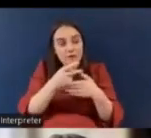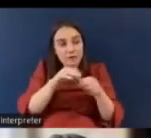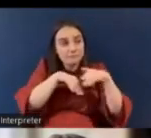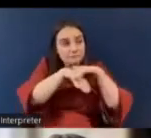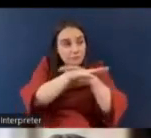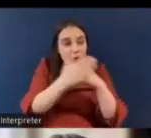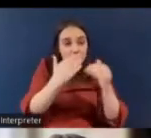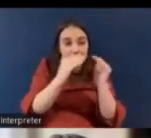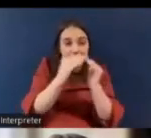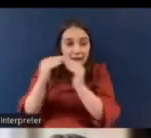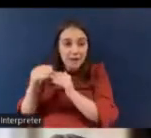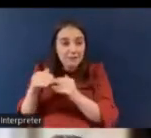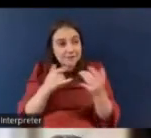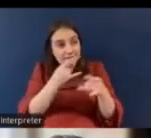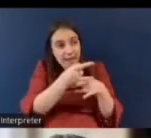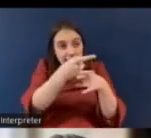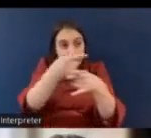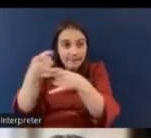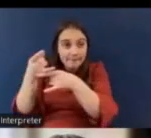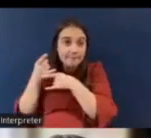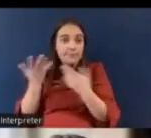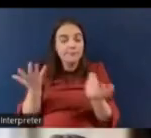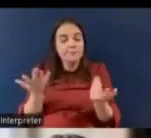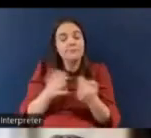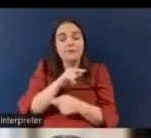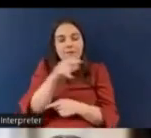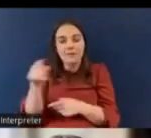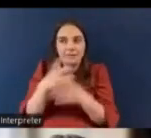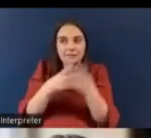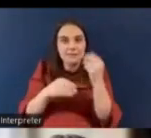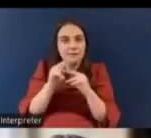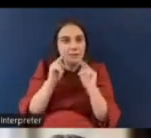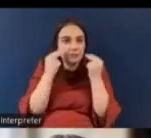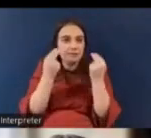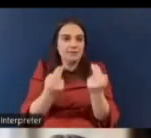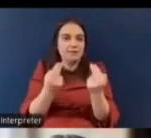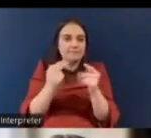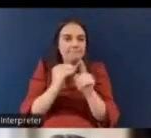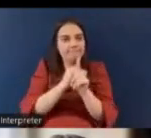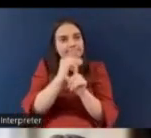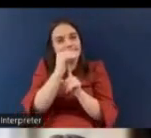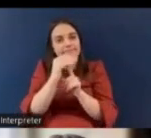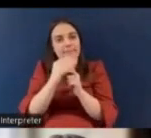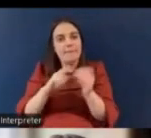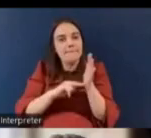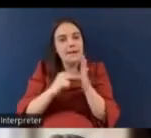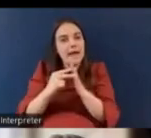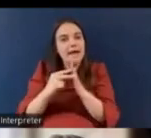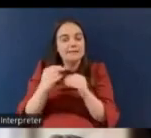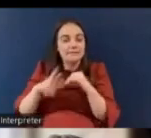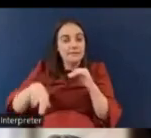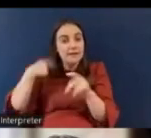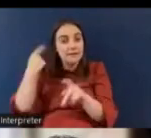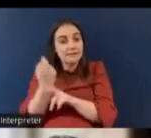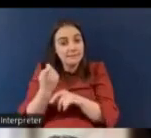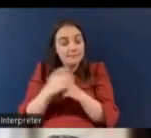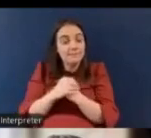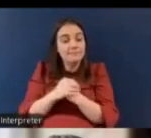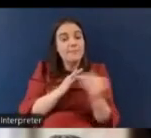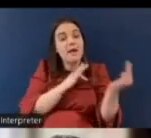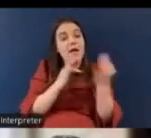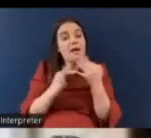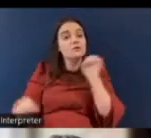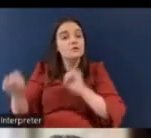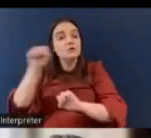houses, helping them. So that's something that needs to be planned for, I suppose. And also after the storm,